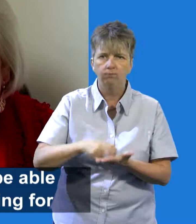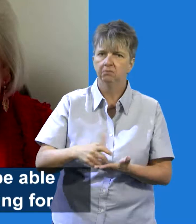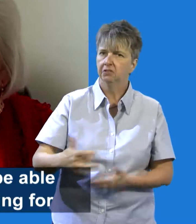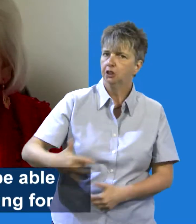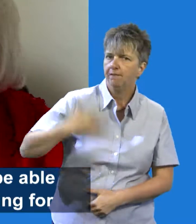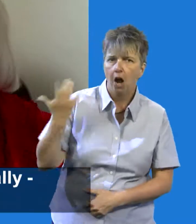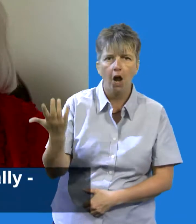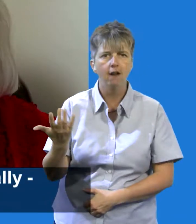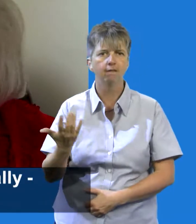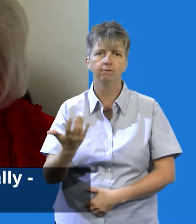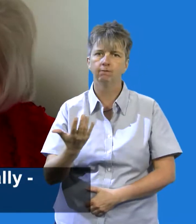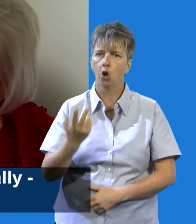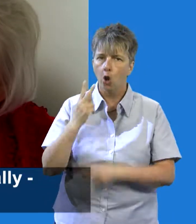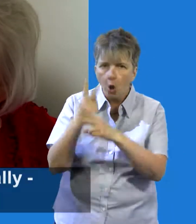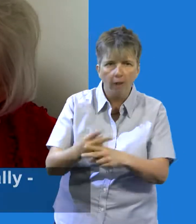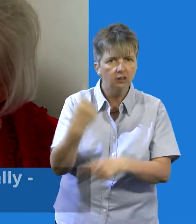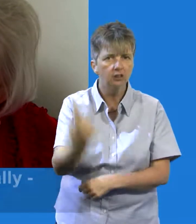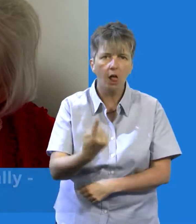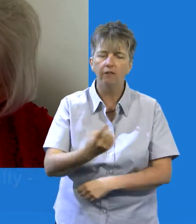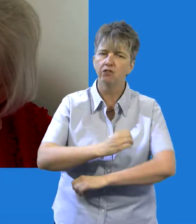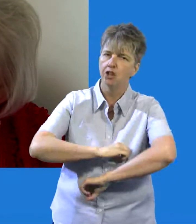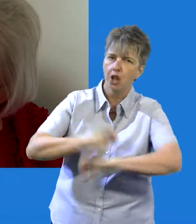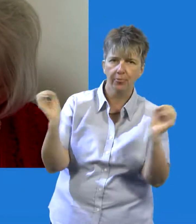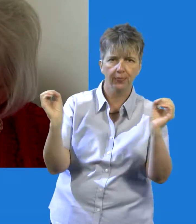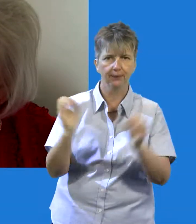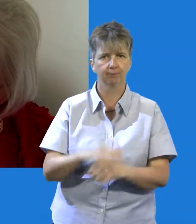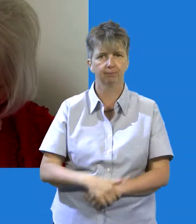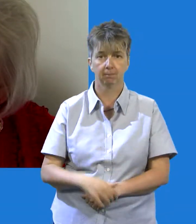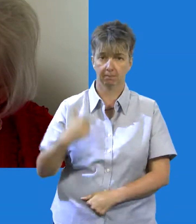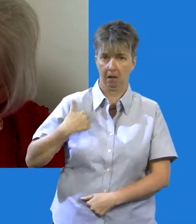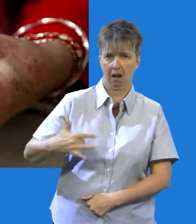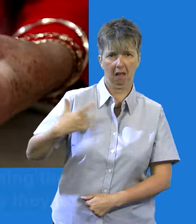do anything for myself, so basically I was a waste of space.